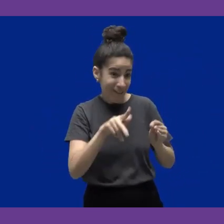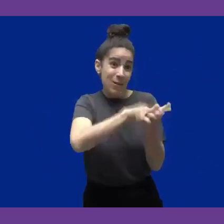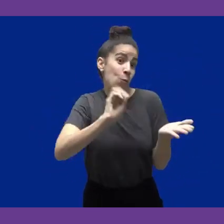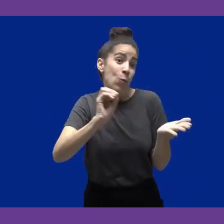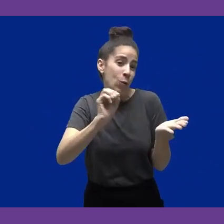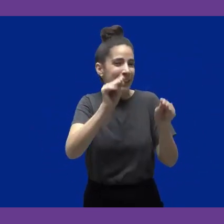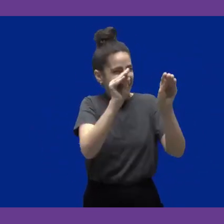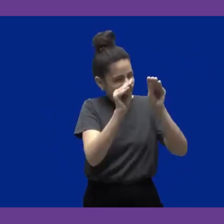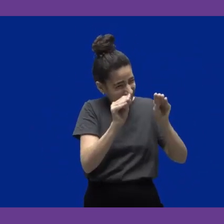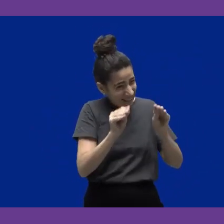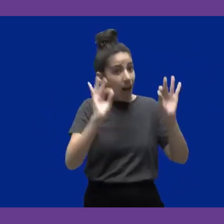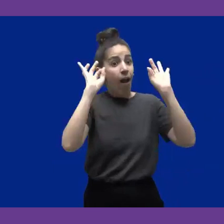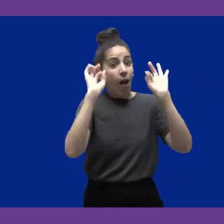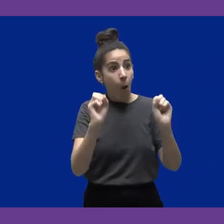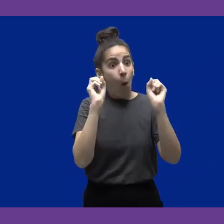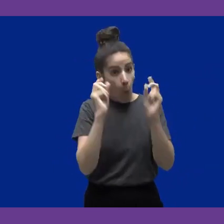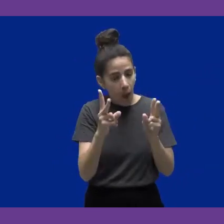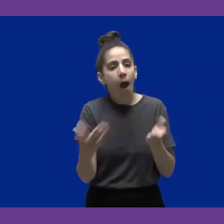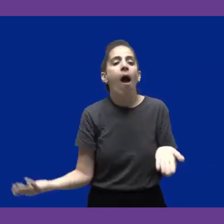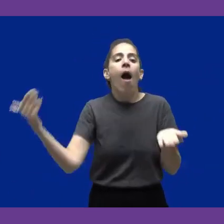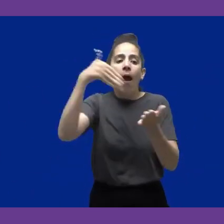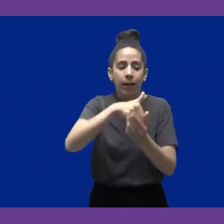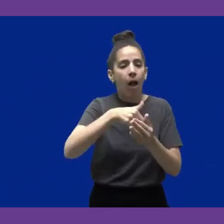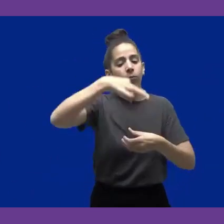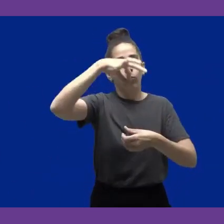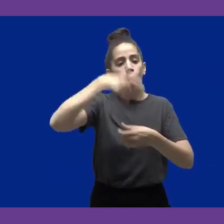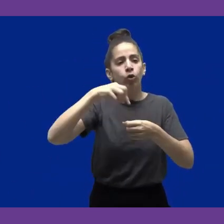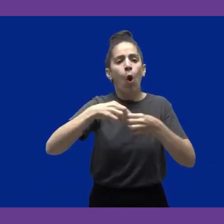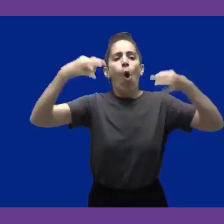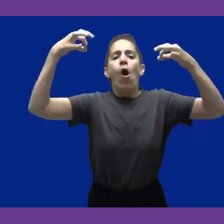And that formal vote is the second national vote. And this stage takes